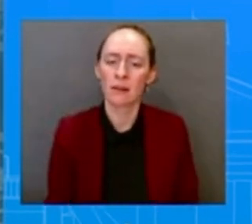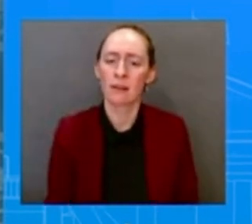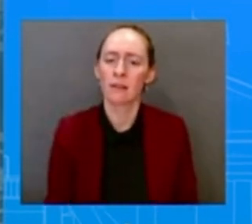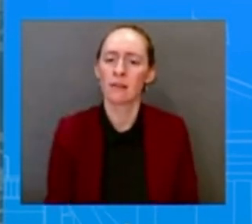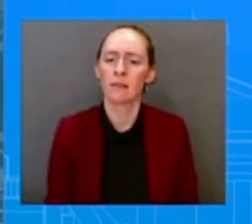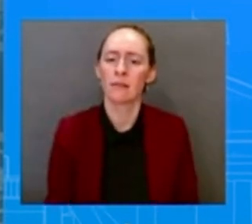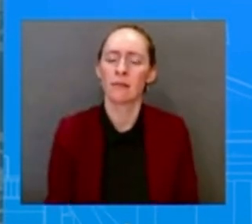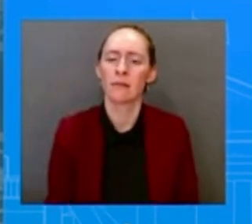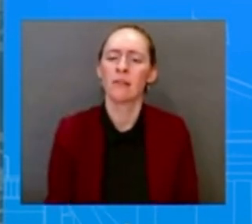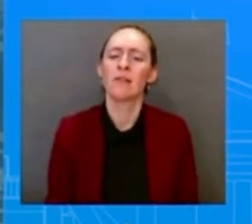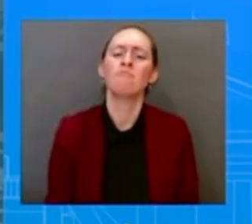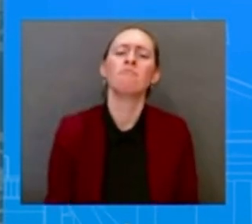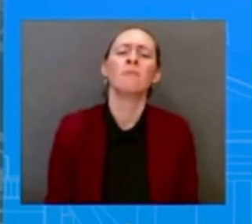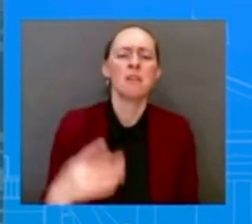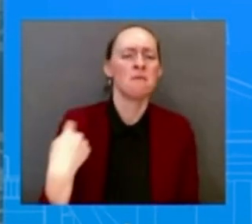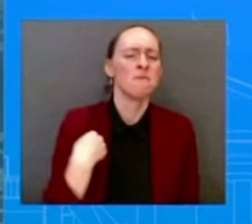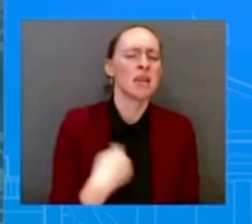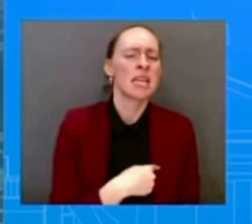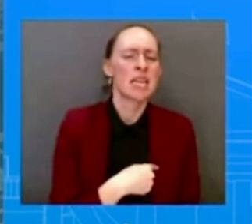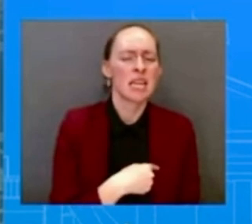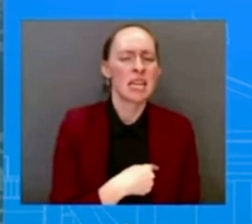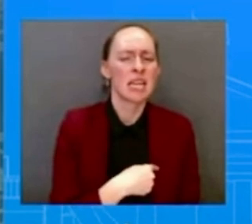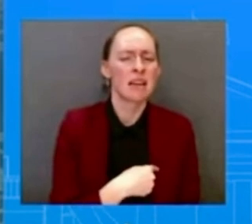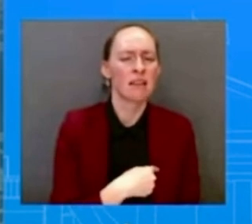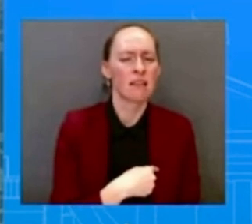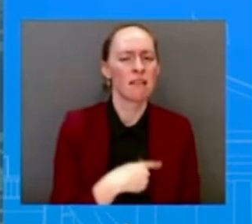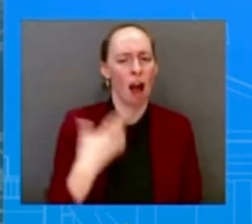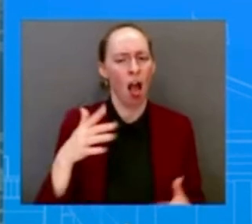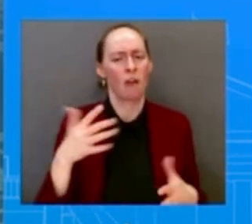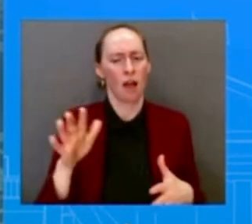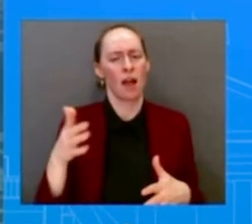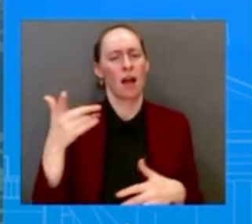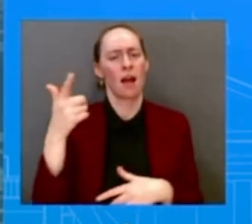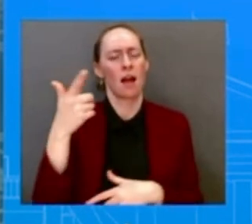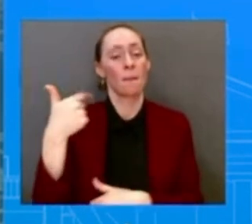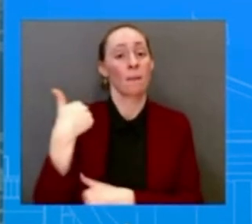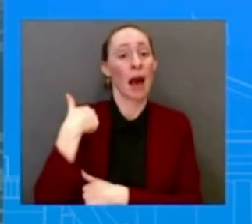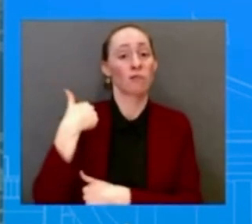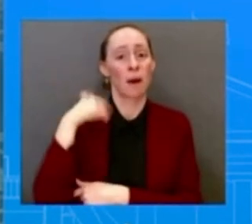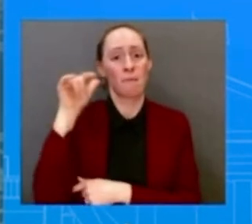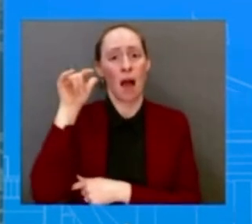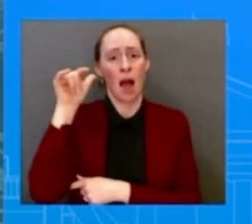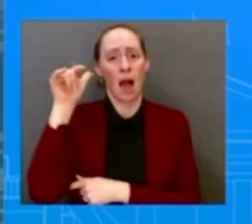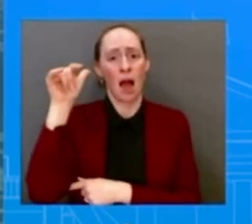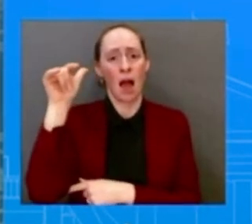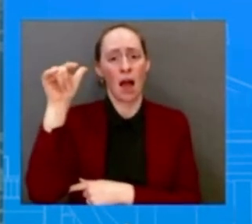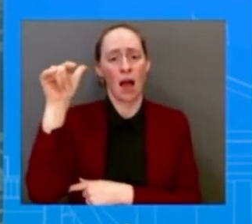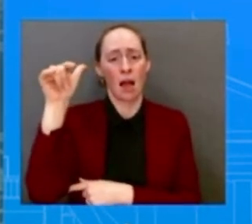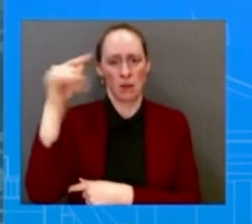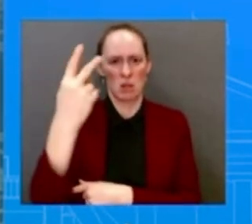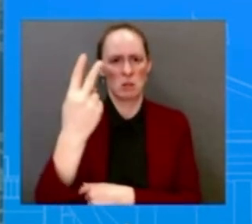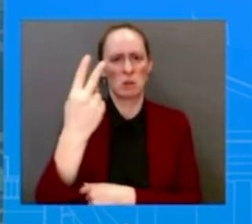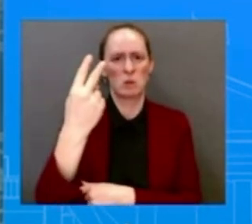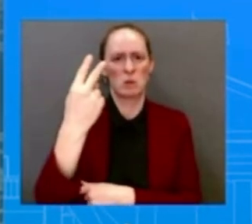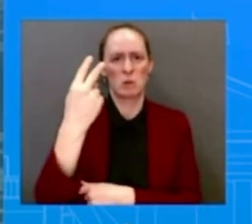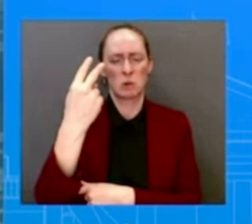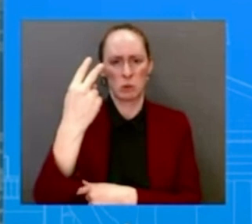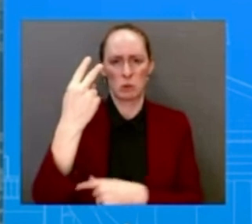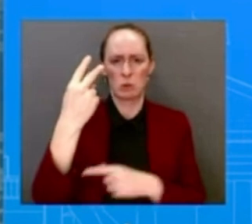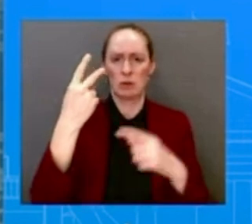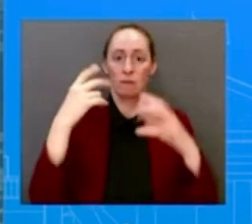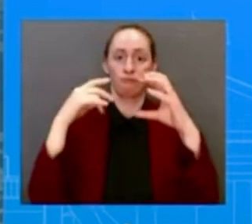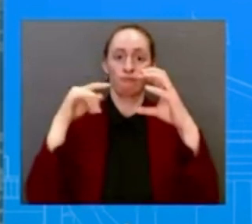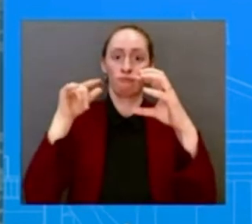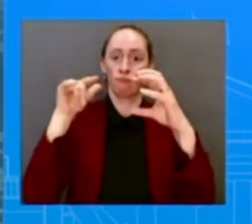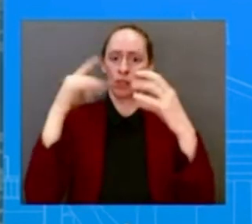it before the order to shoot it down, and the pilot's assessment was that this